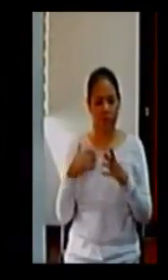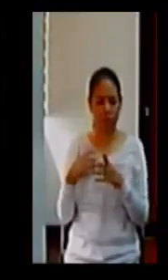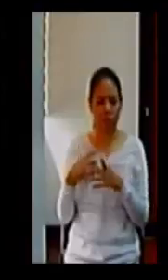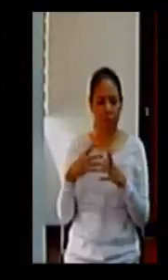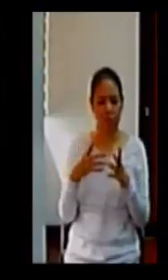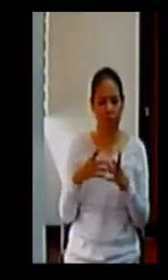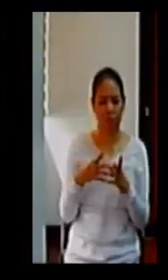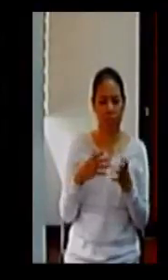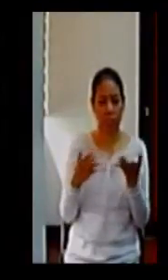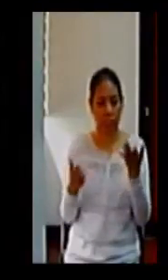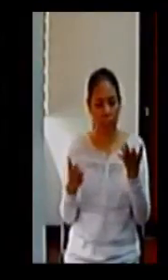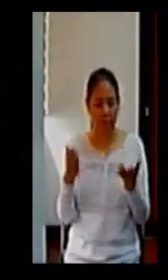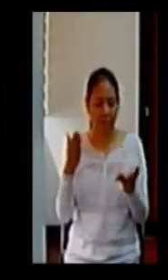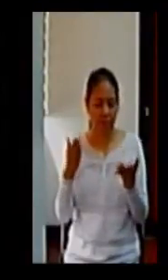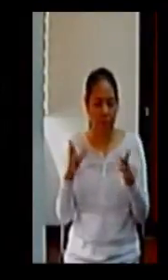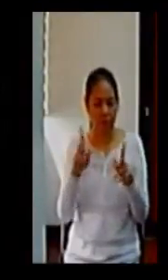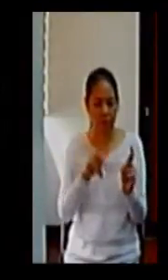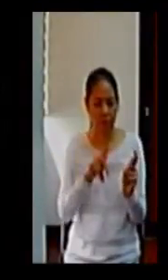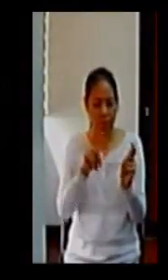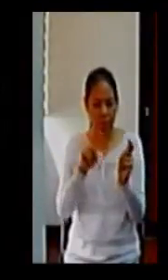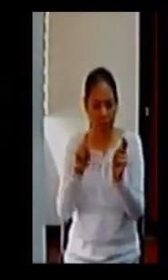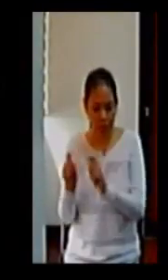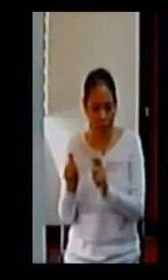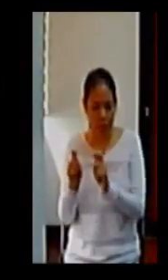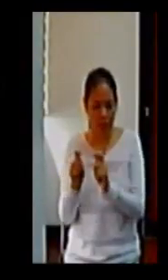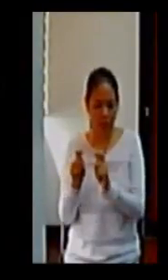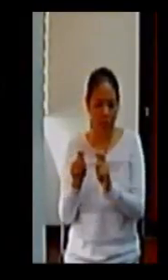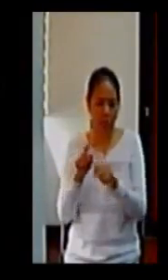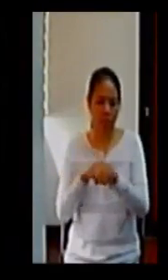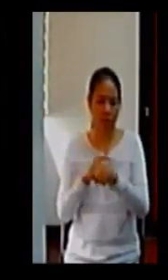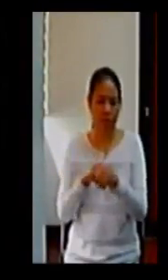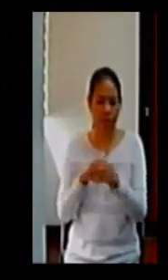Yeah, so the timing is helpful. So,